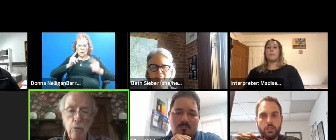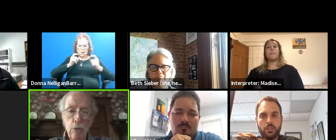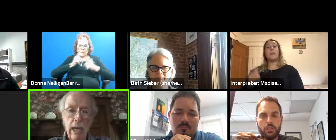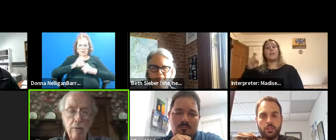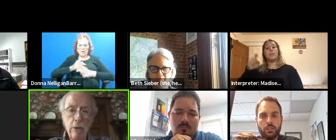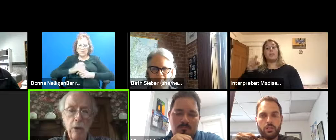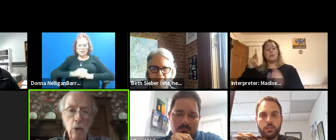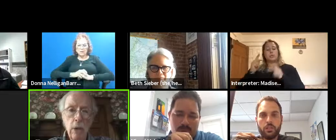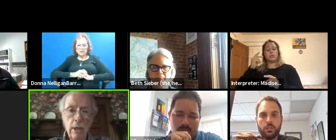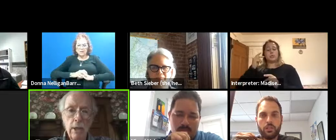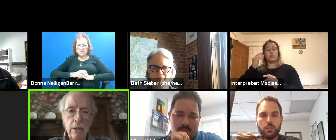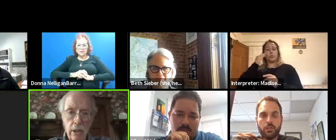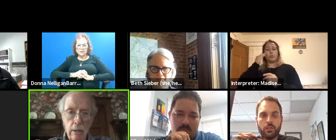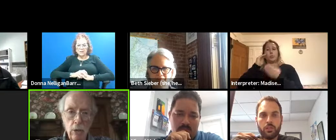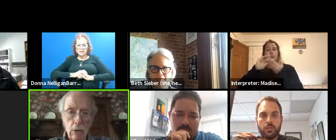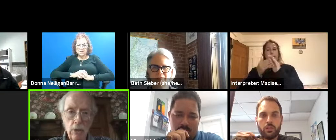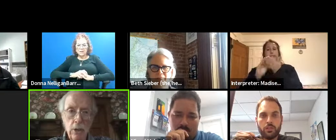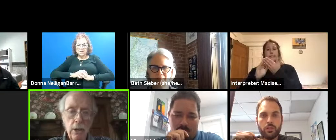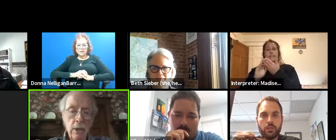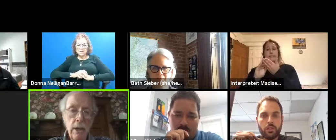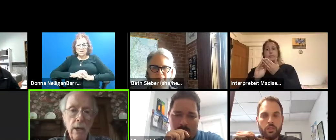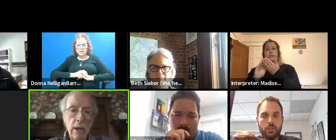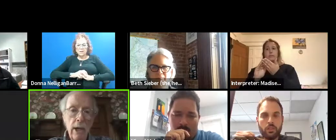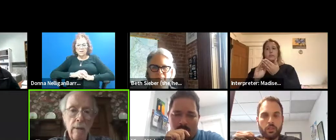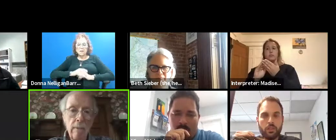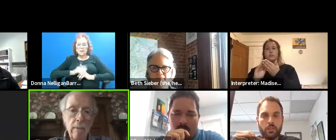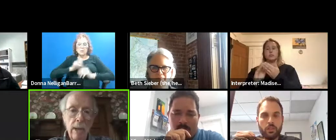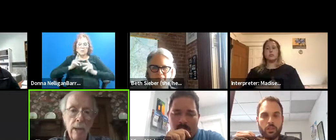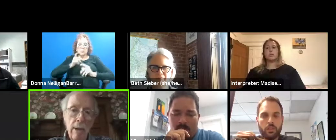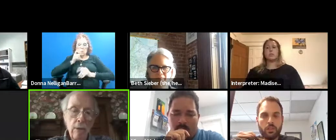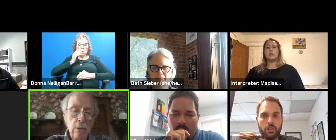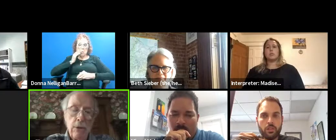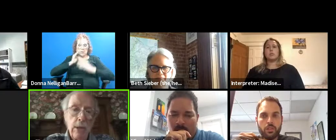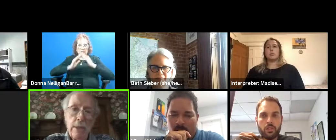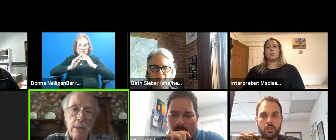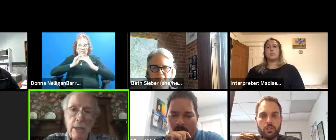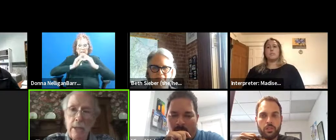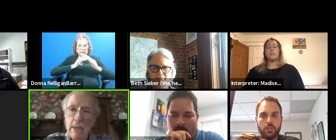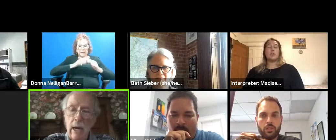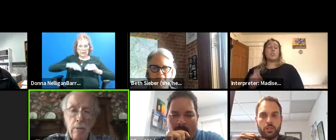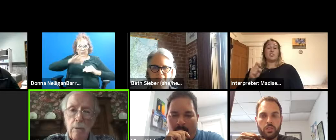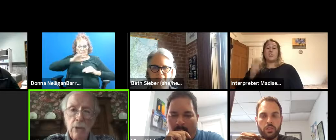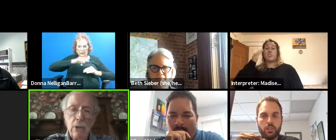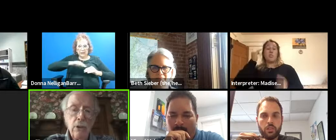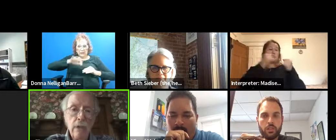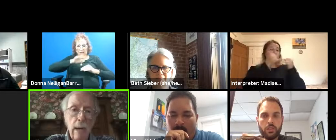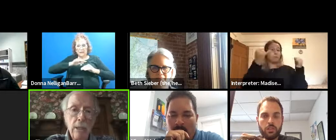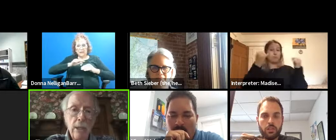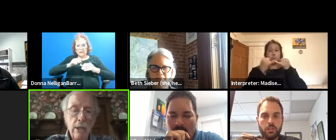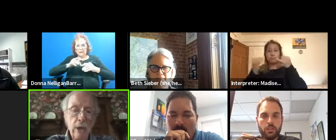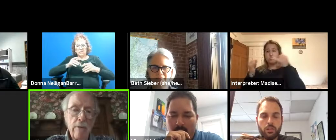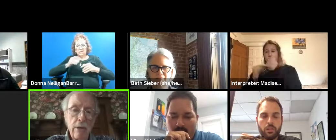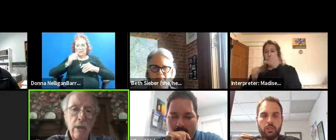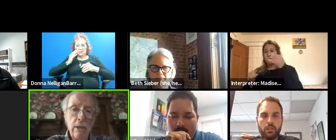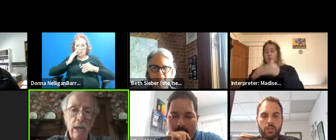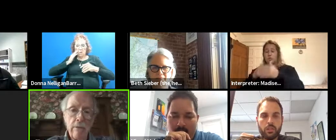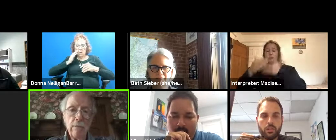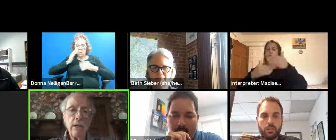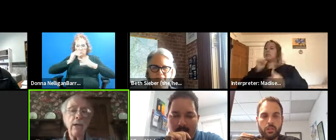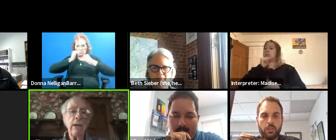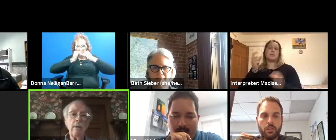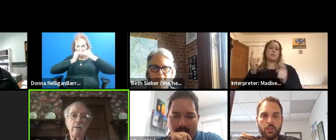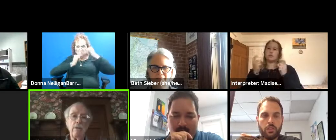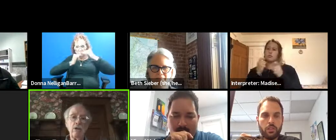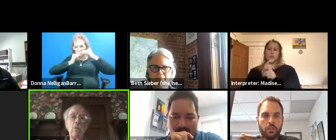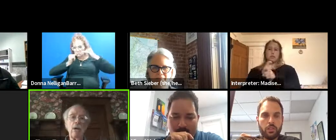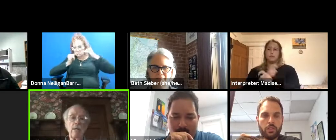I mean, you really have to know the neighborhoods and the boundaries, and the process isn't complicated. You have to